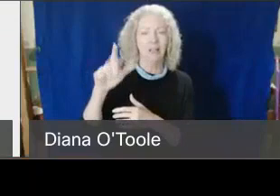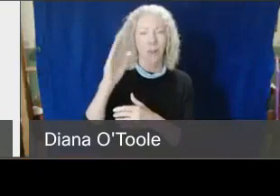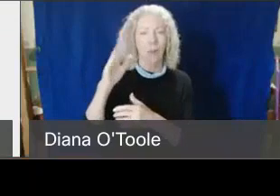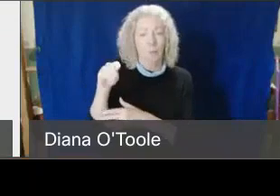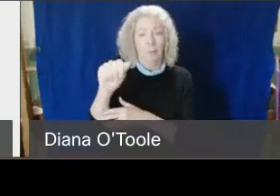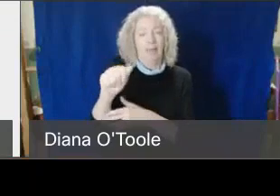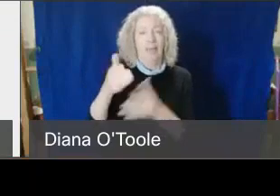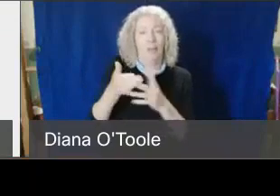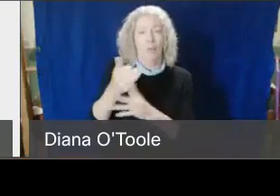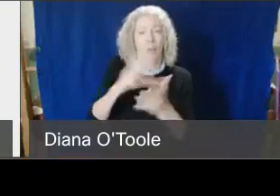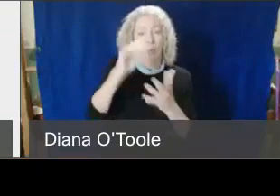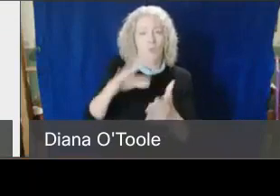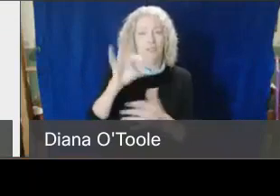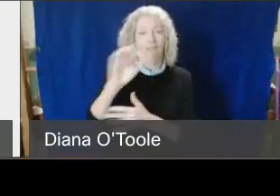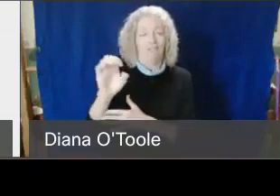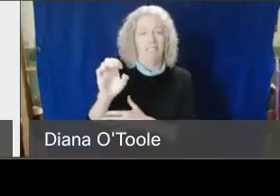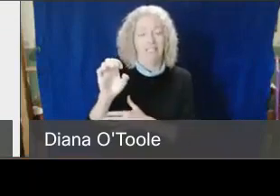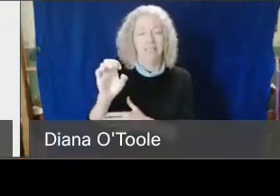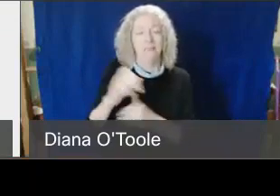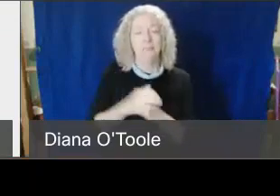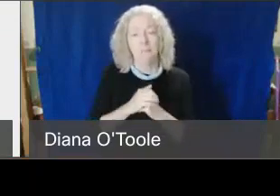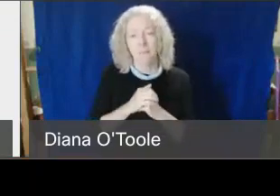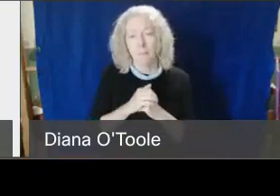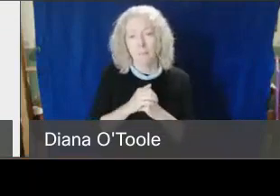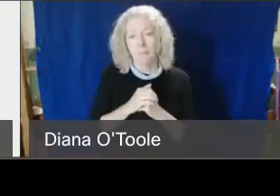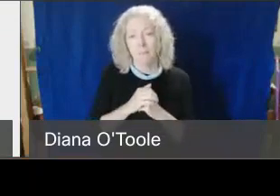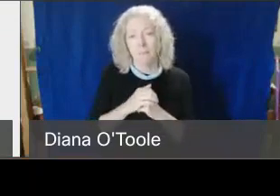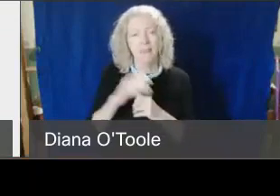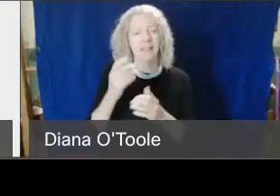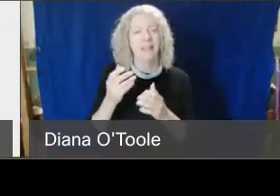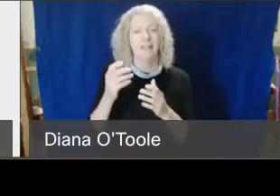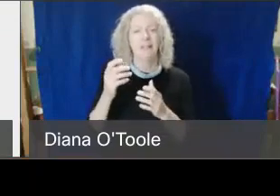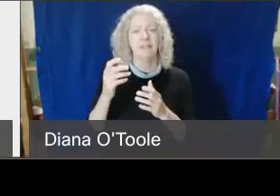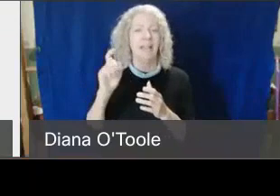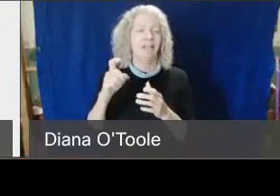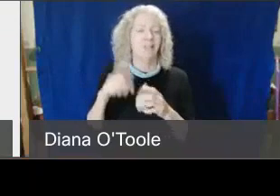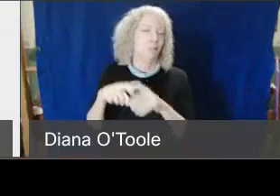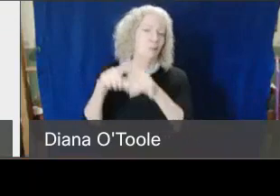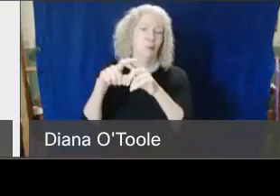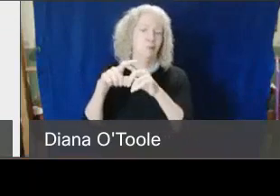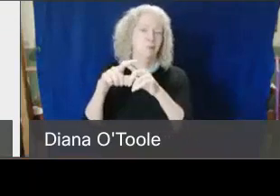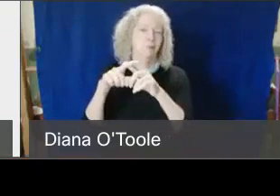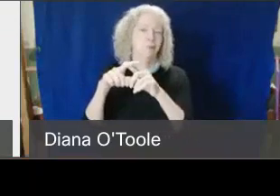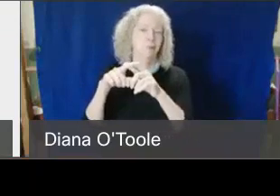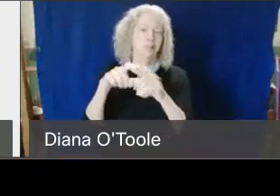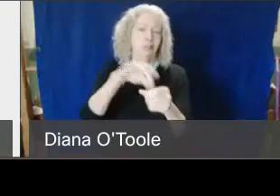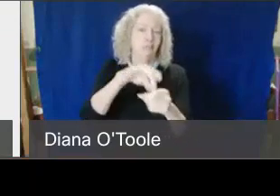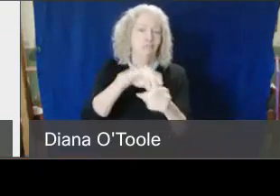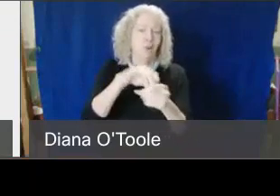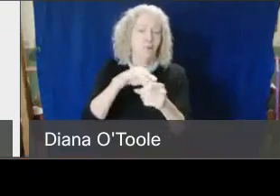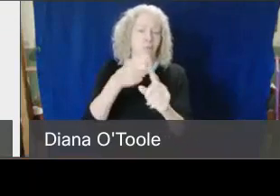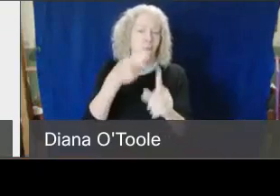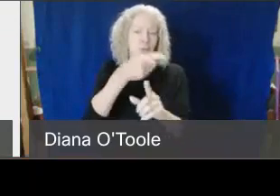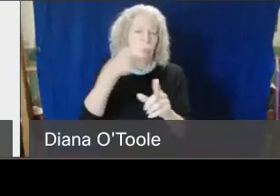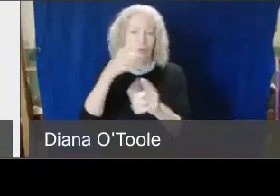student fee that would cover a bond. We postponed that vote and put that on hold because students were off campus and not informed.